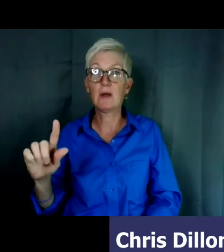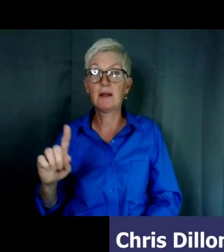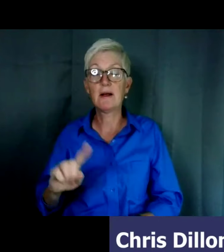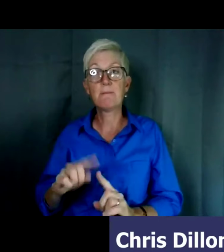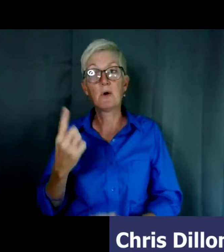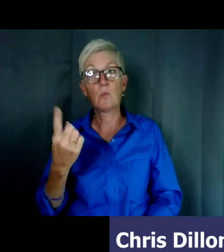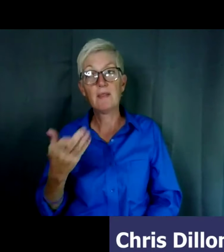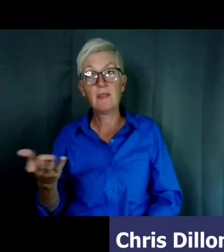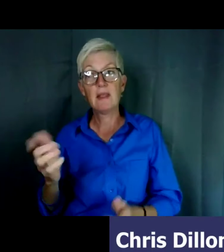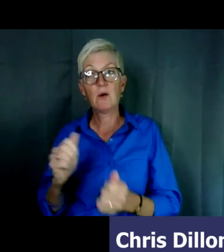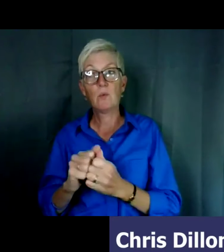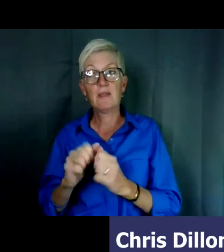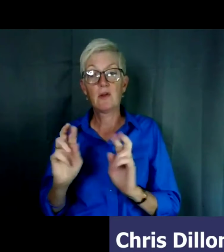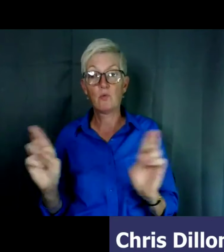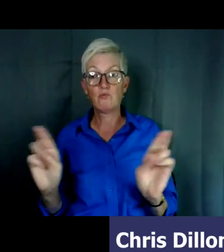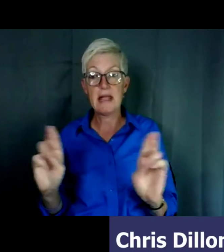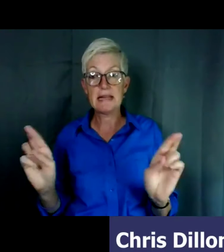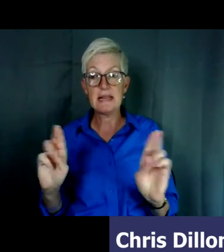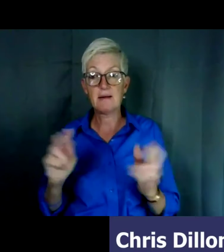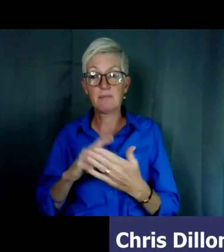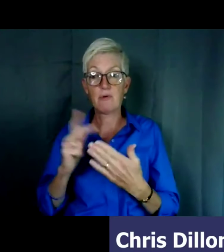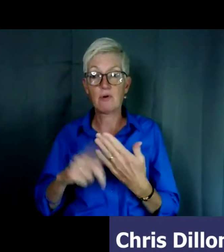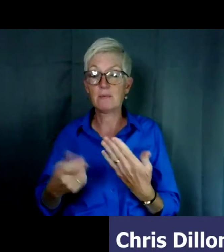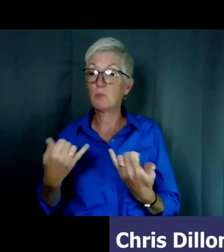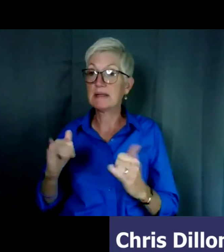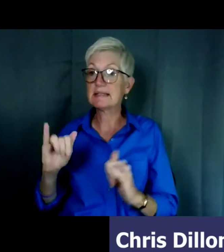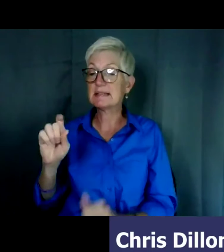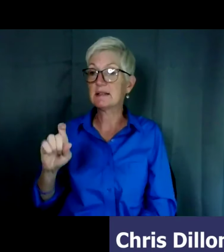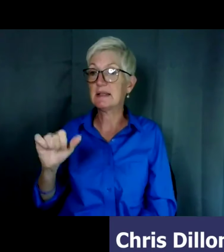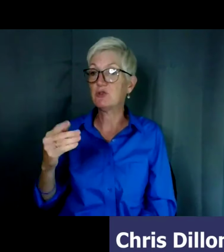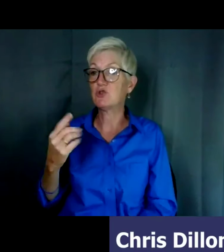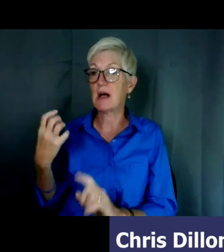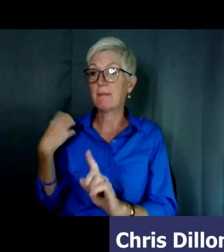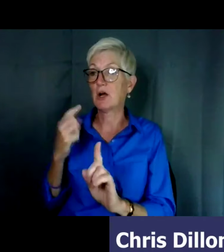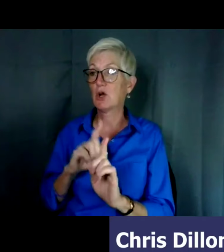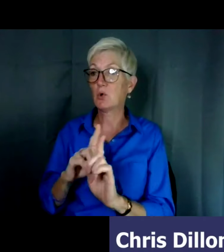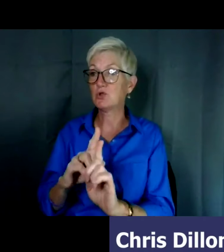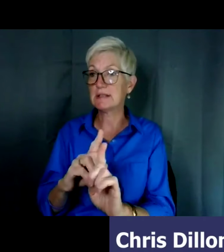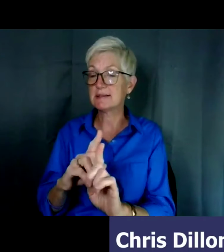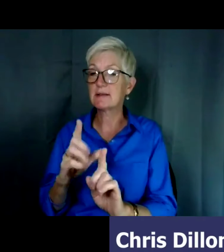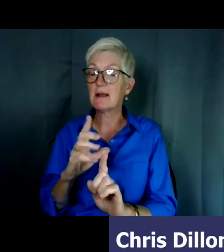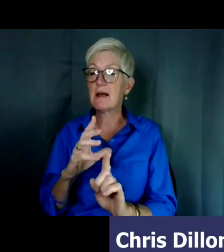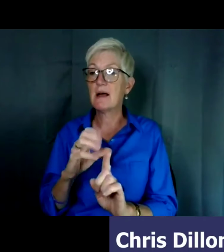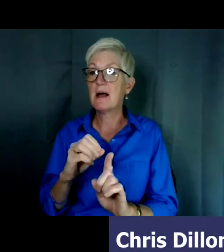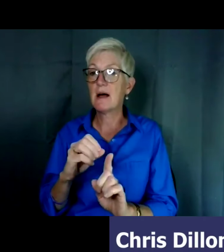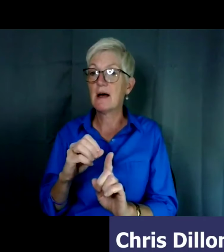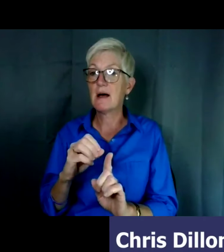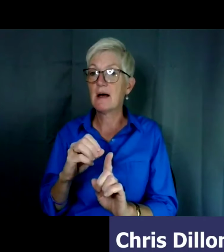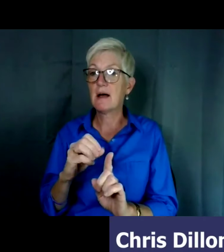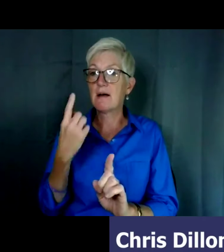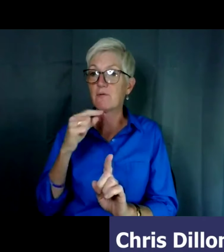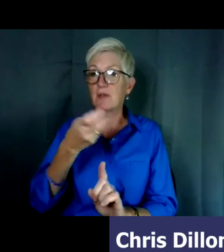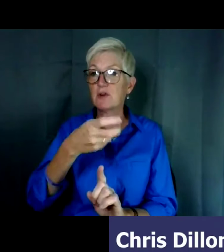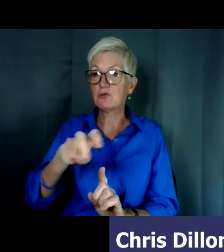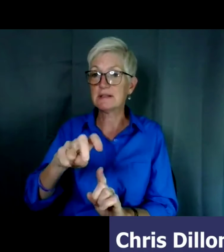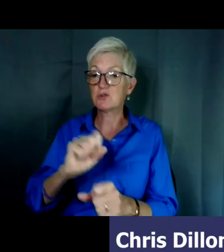with READY that we're looking at is we still need job coaches, as well as we still need job coaches for the transition work